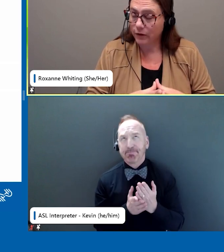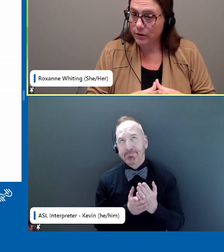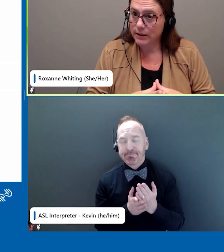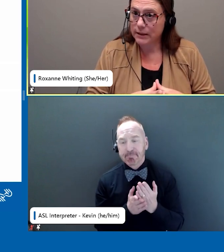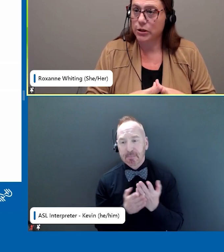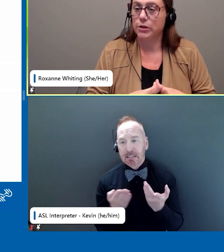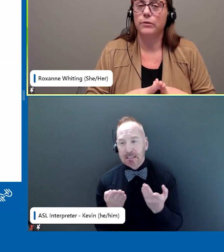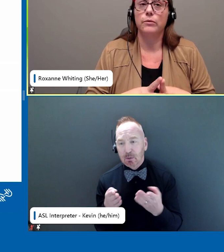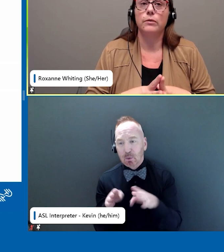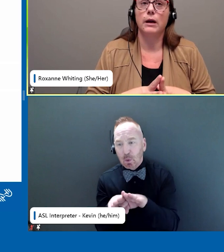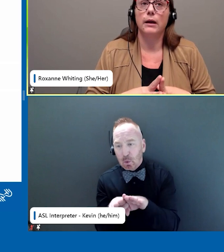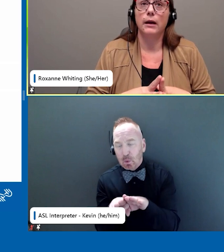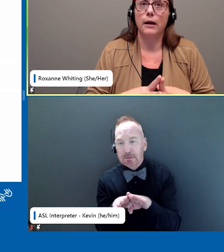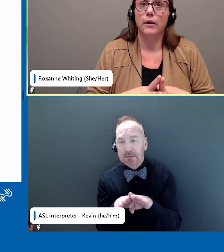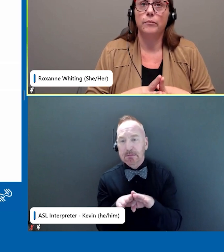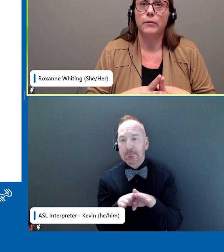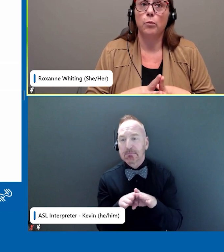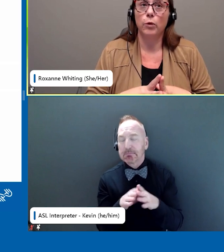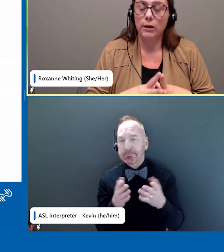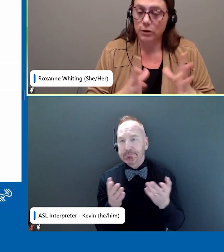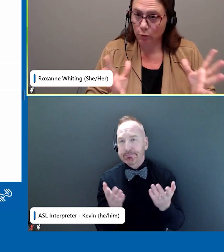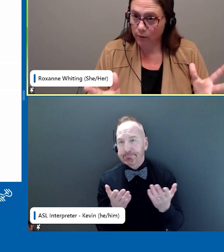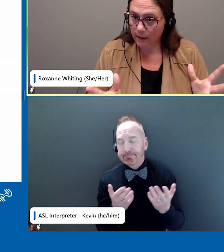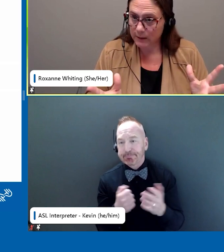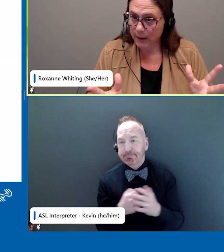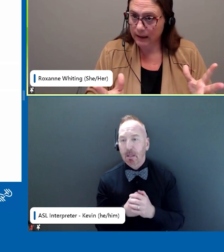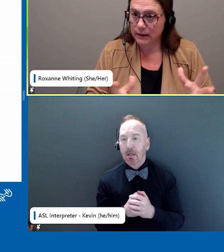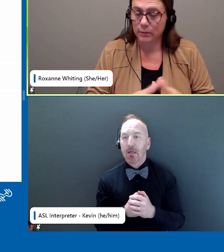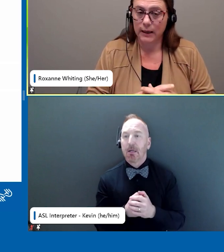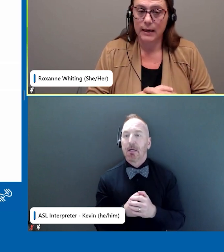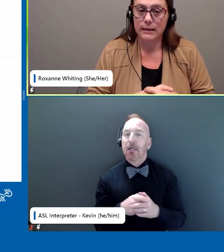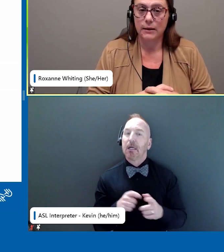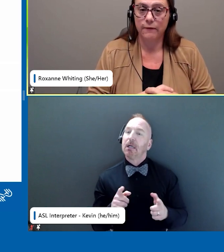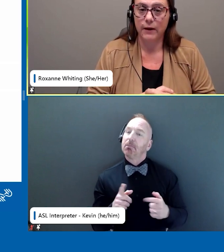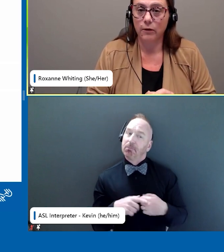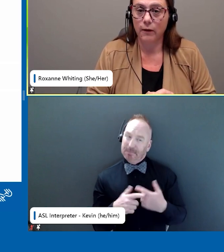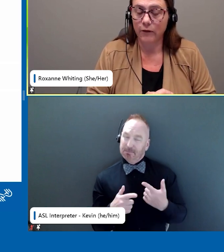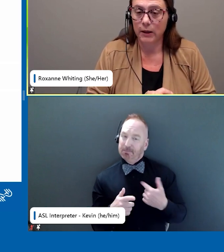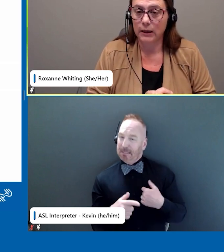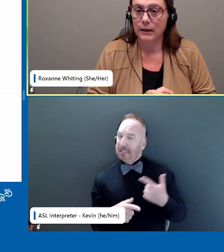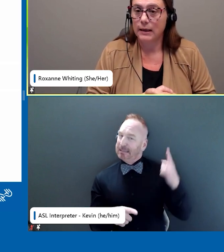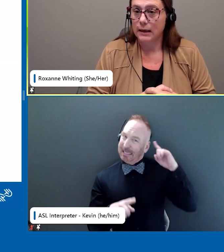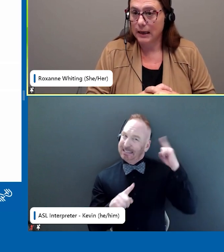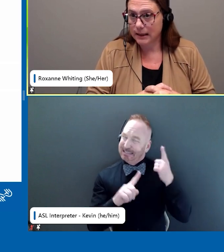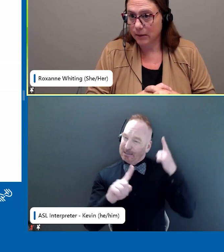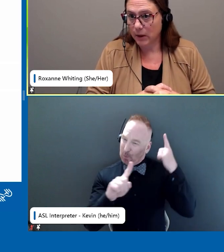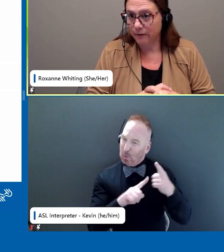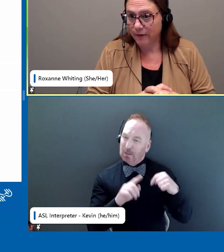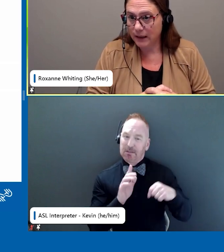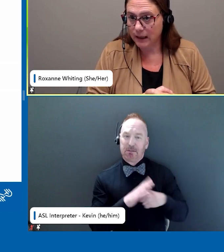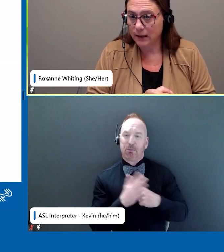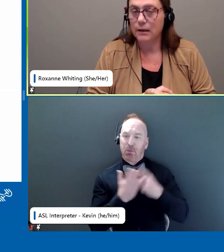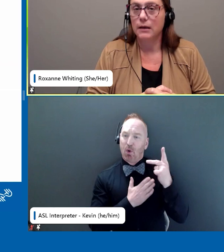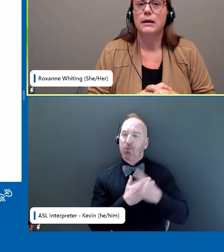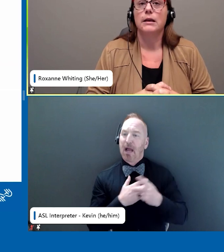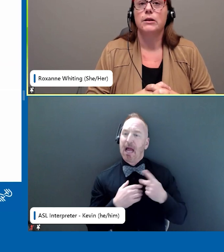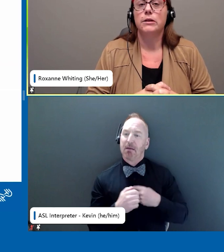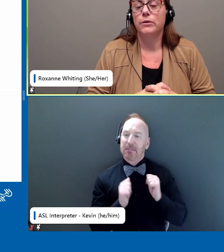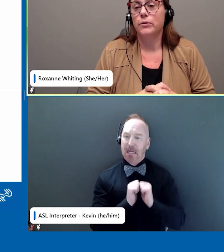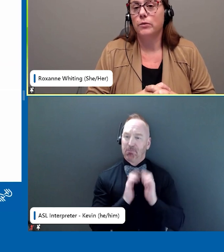are efforts to bring those programs back into place, and the federal government has committed